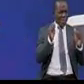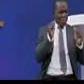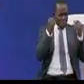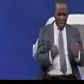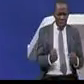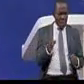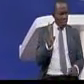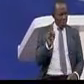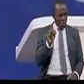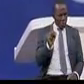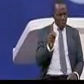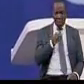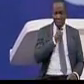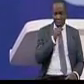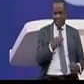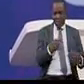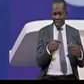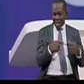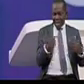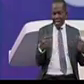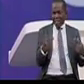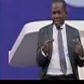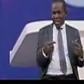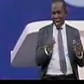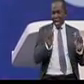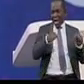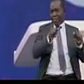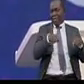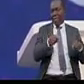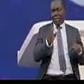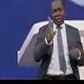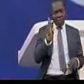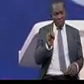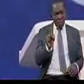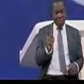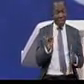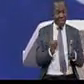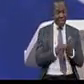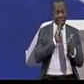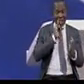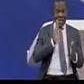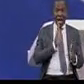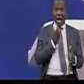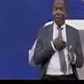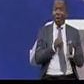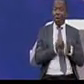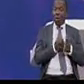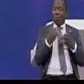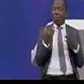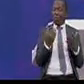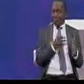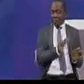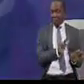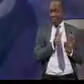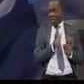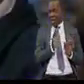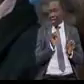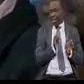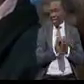our own fear that paralyzes us. And any time you can throw that fear